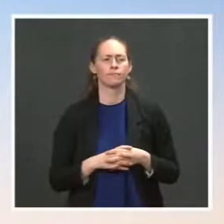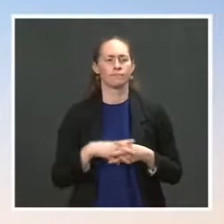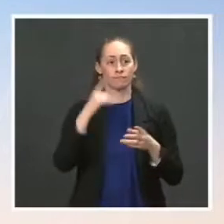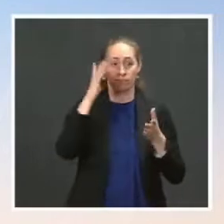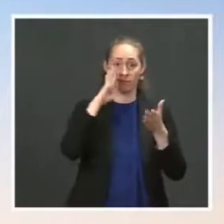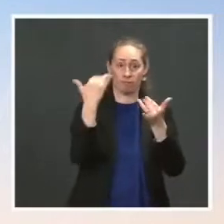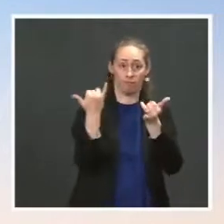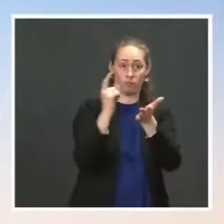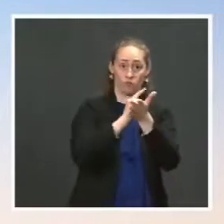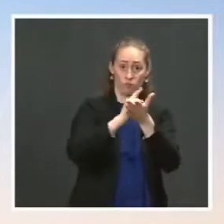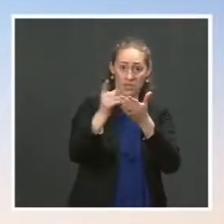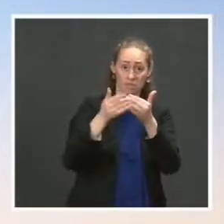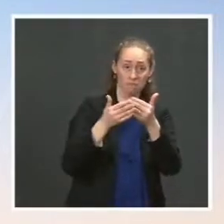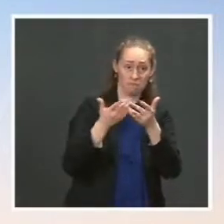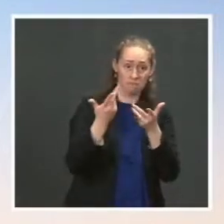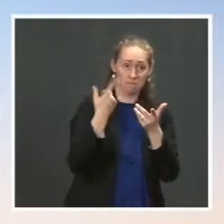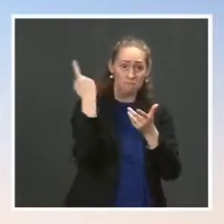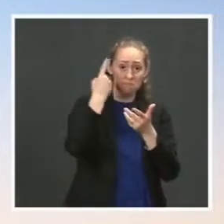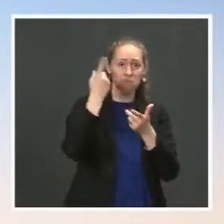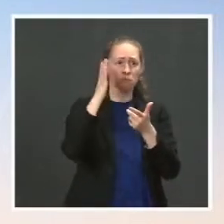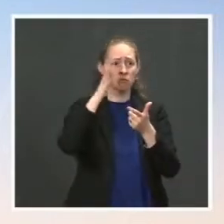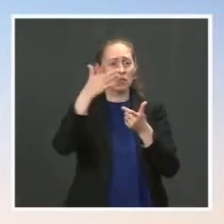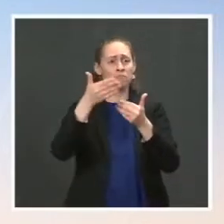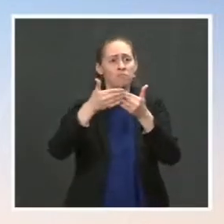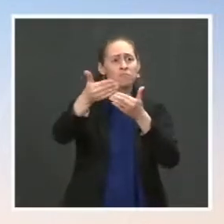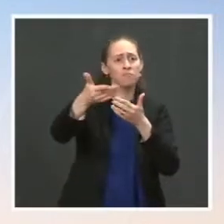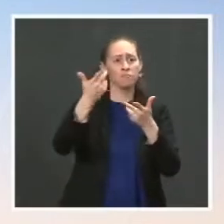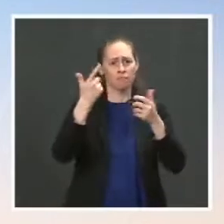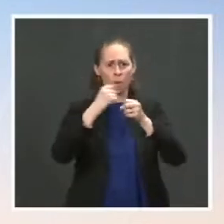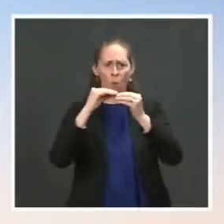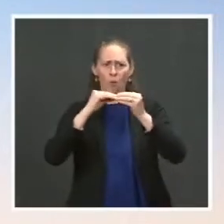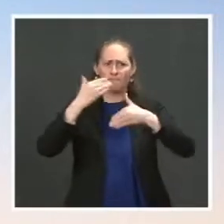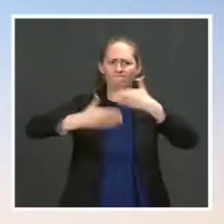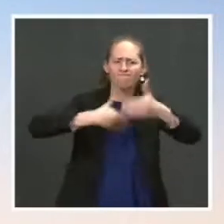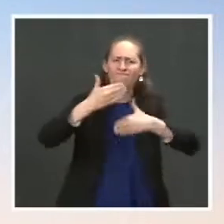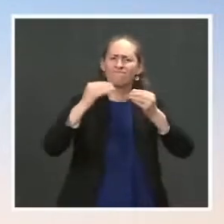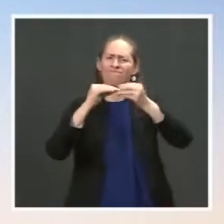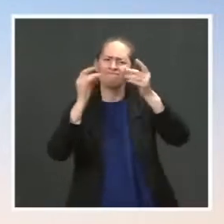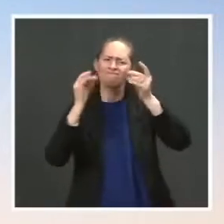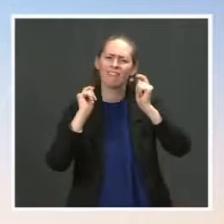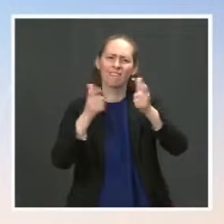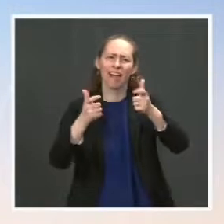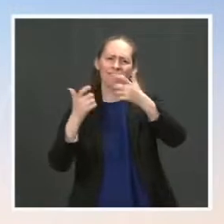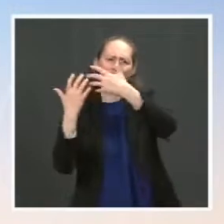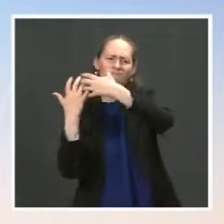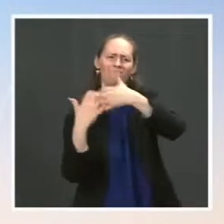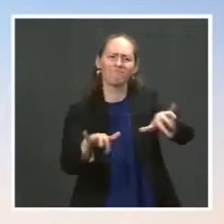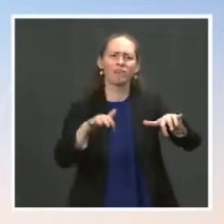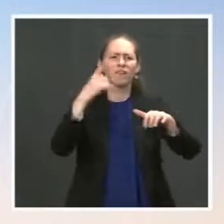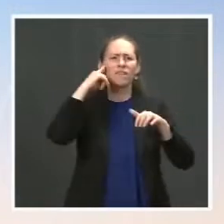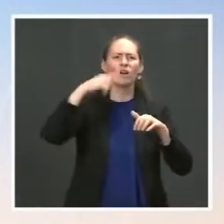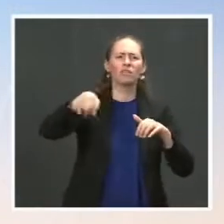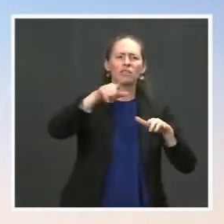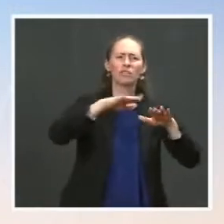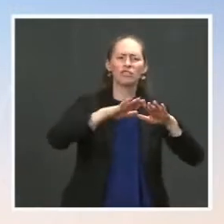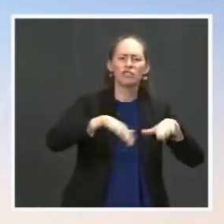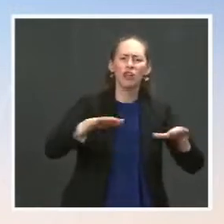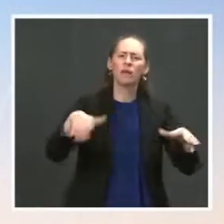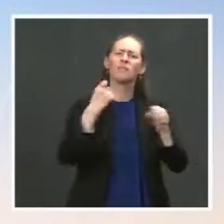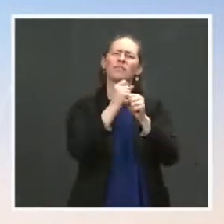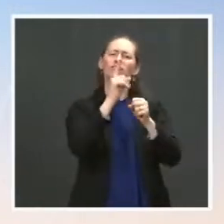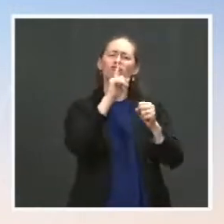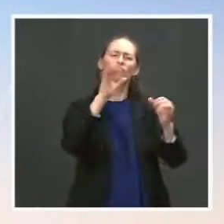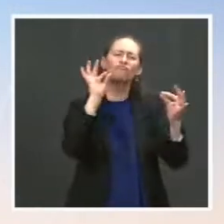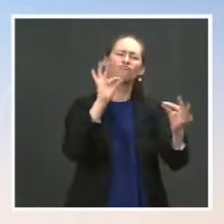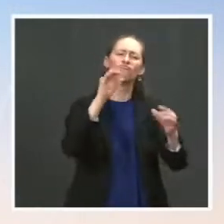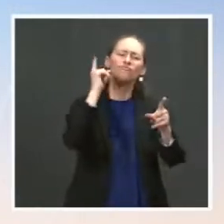processing more efficient and effective, and that you're addressing this in a humane way that keeps these kids as safe as we possibly can. If these